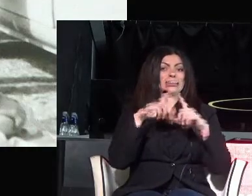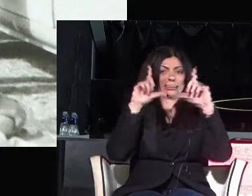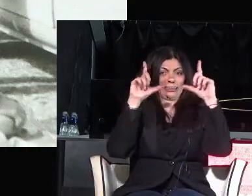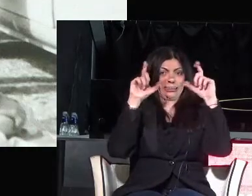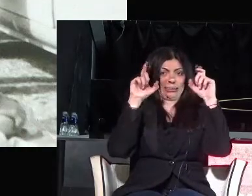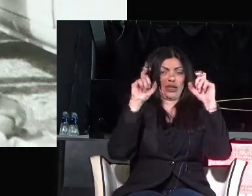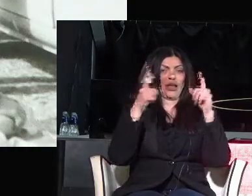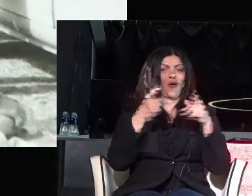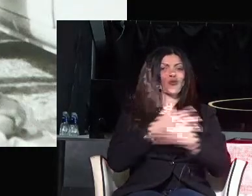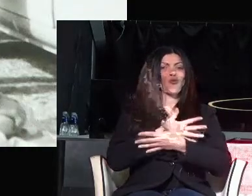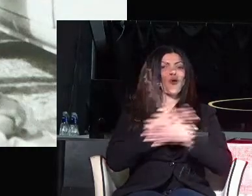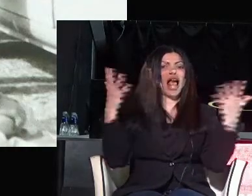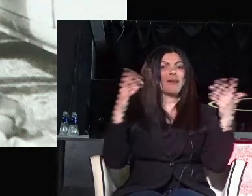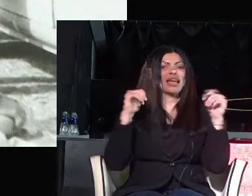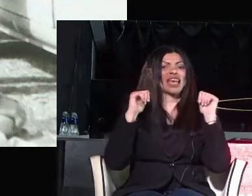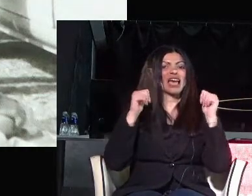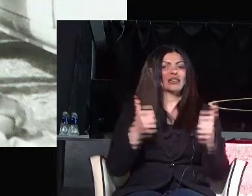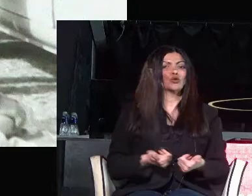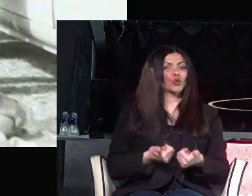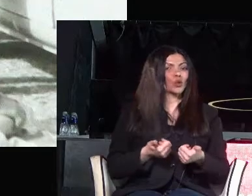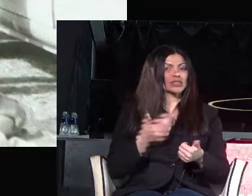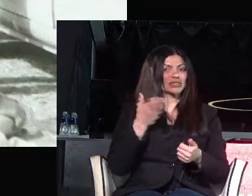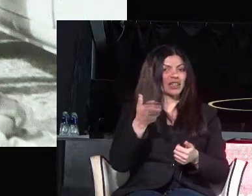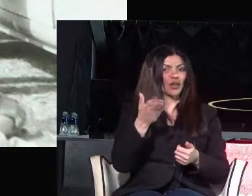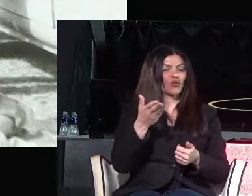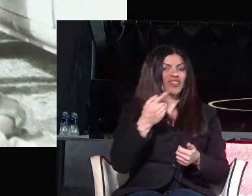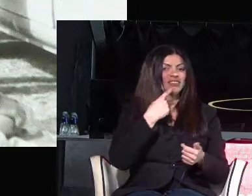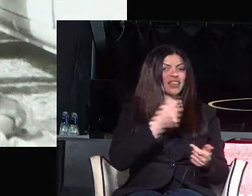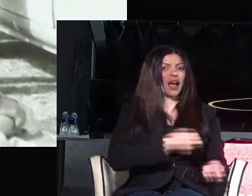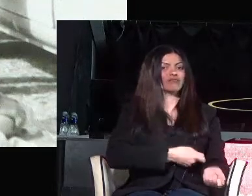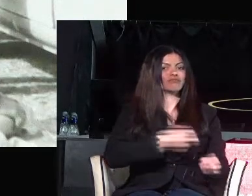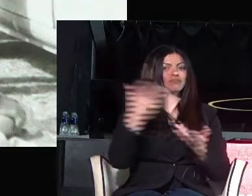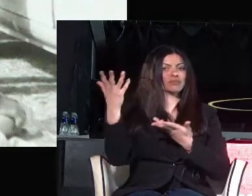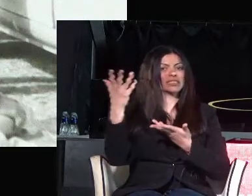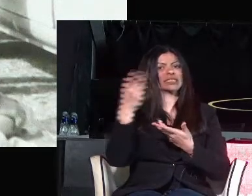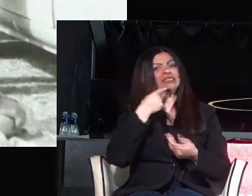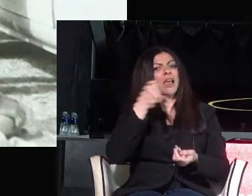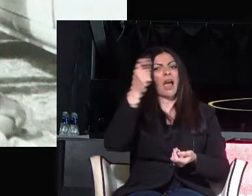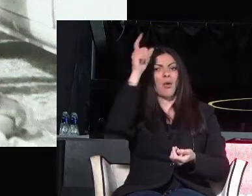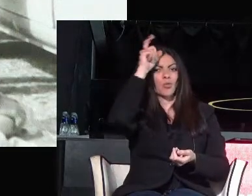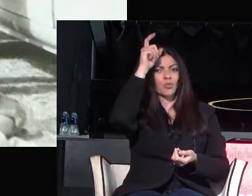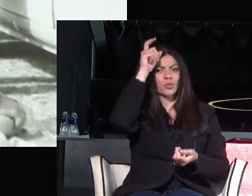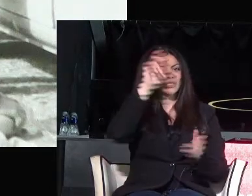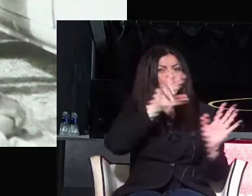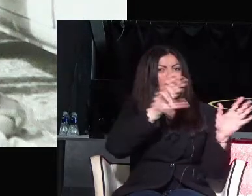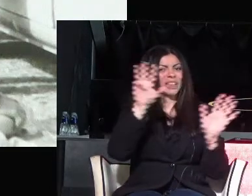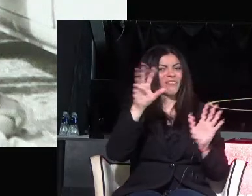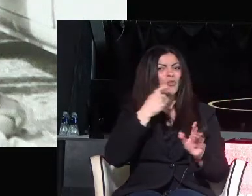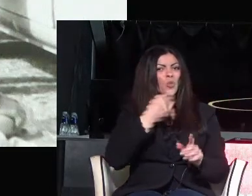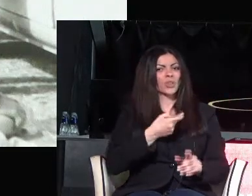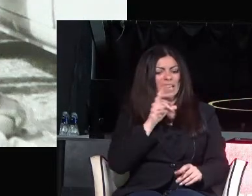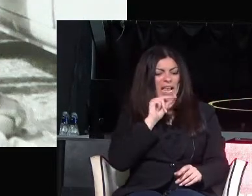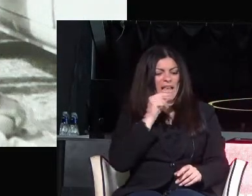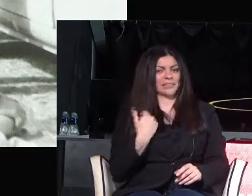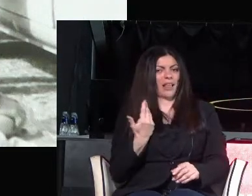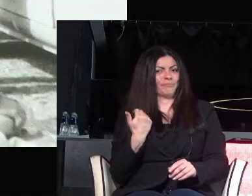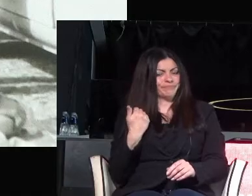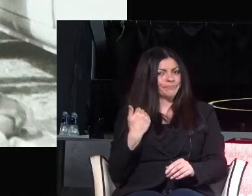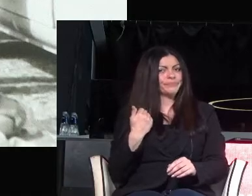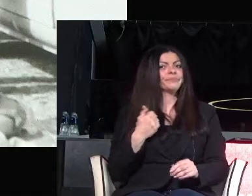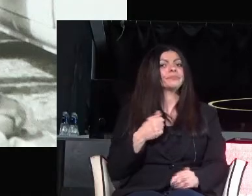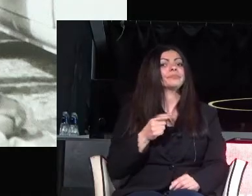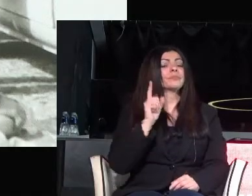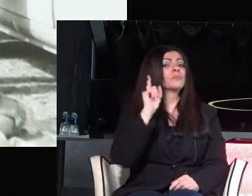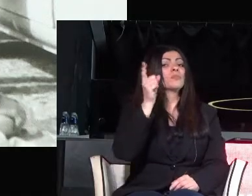in 1989. This was one of the few images that were taken from a Bulgarian photojournalist, and it wasn't taken from